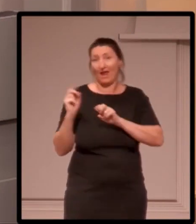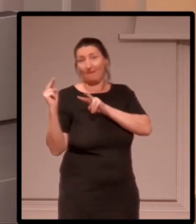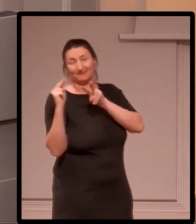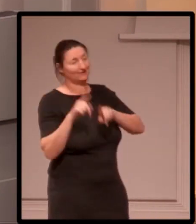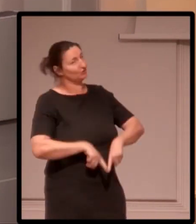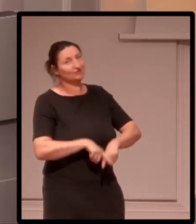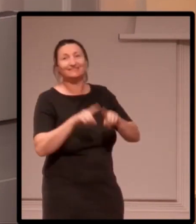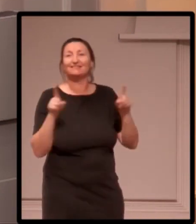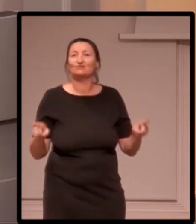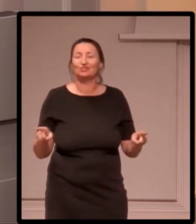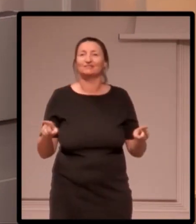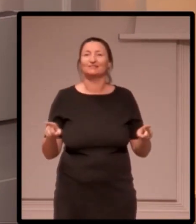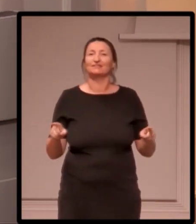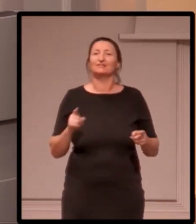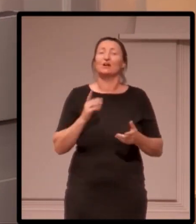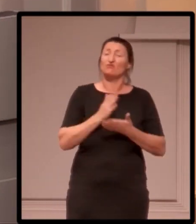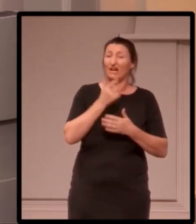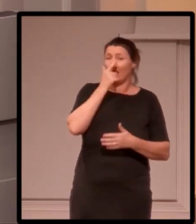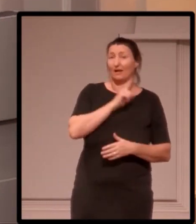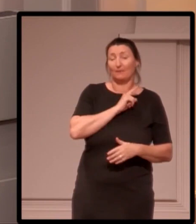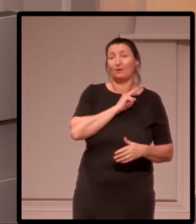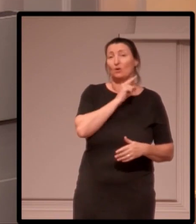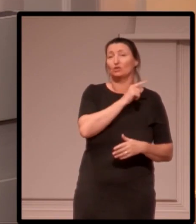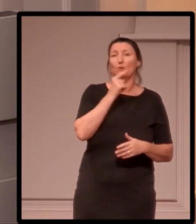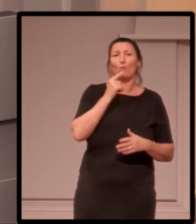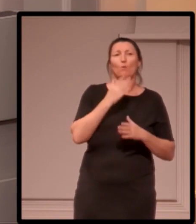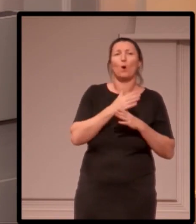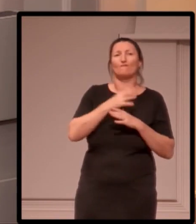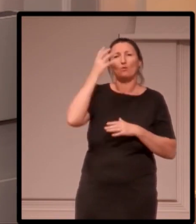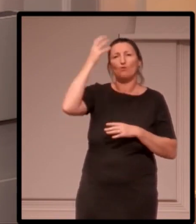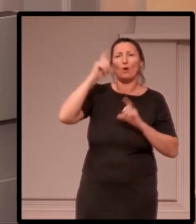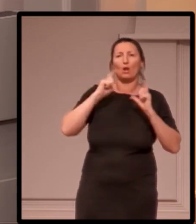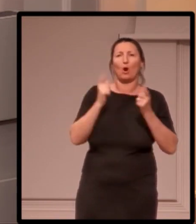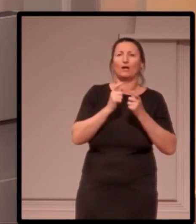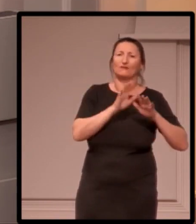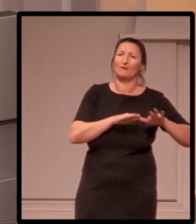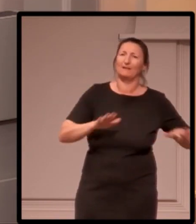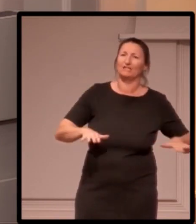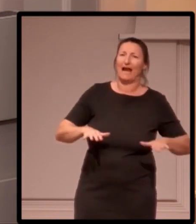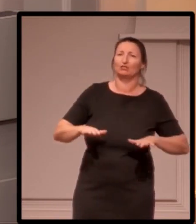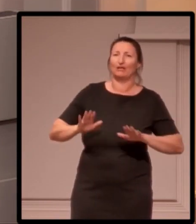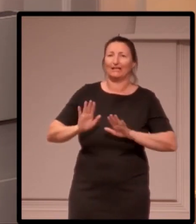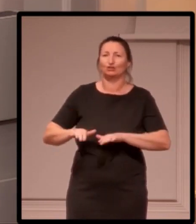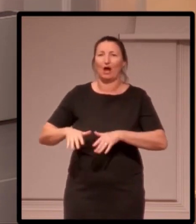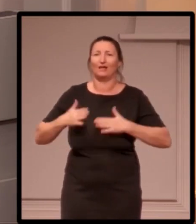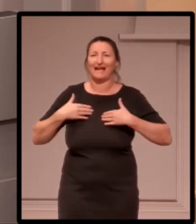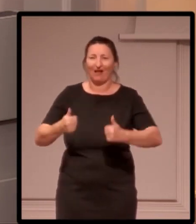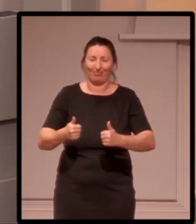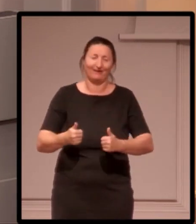perceptions. So we're really lucky. So I work for the Royal College of Paediatrics and Child Health, which is really complicated to sign, I've learnt